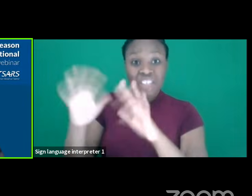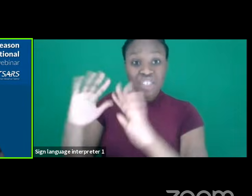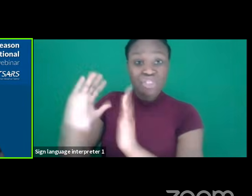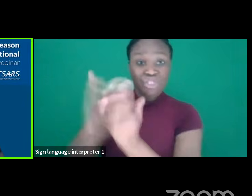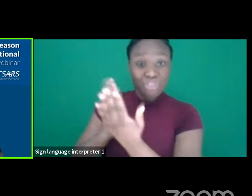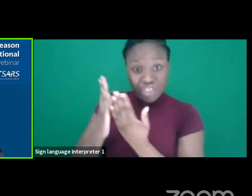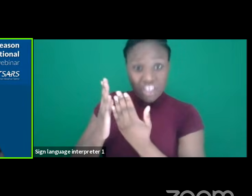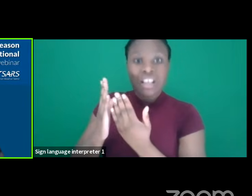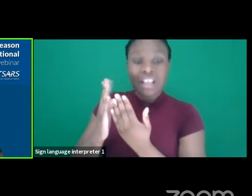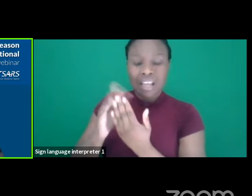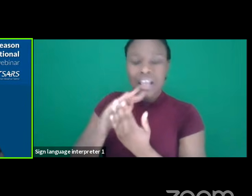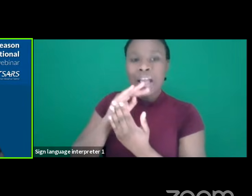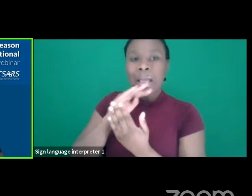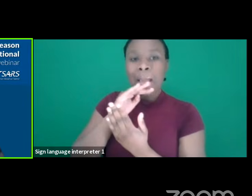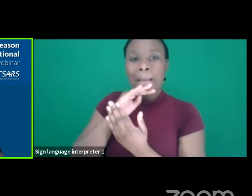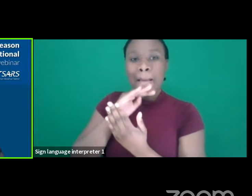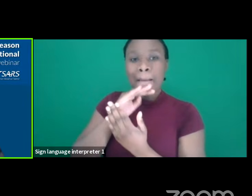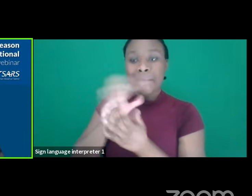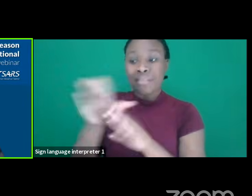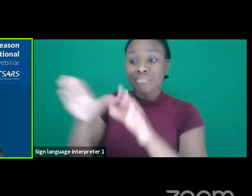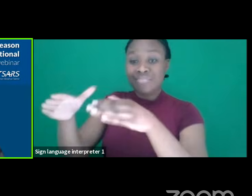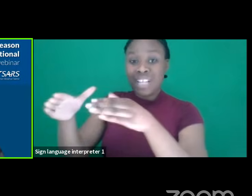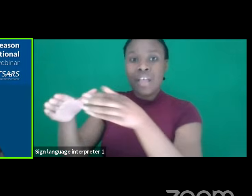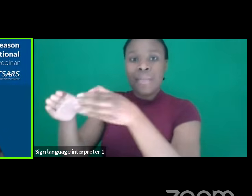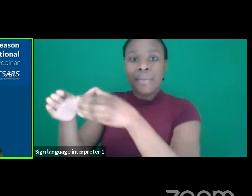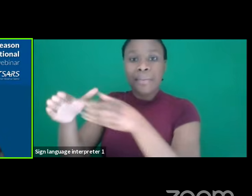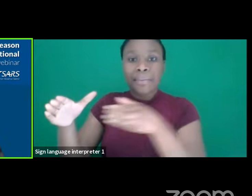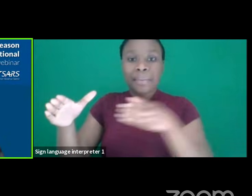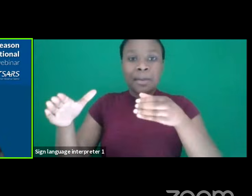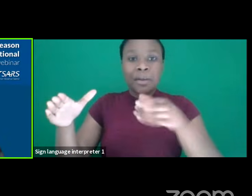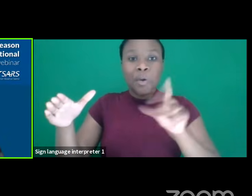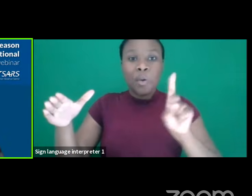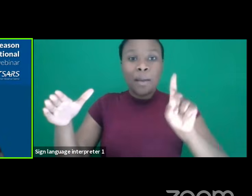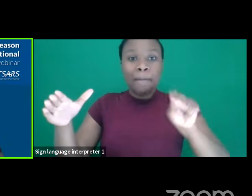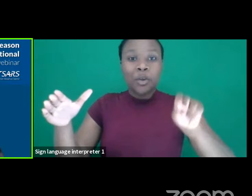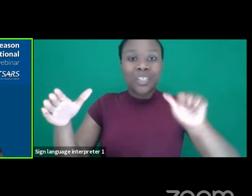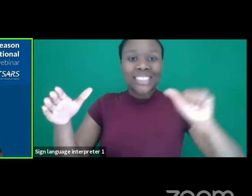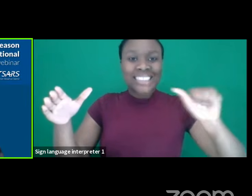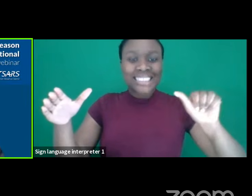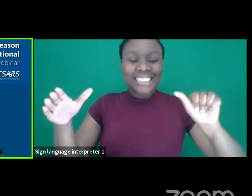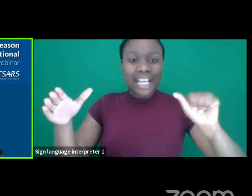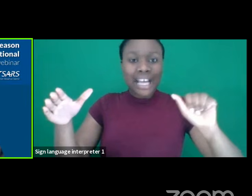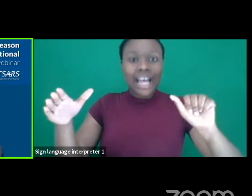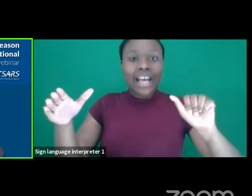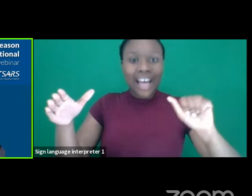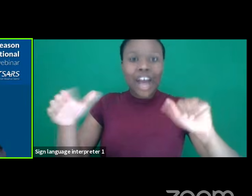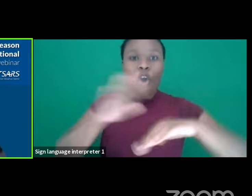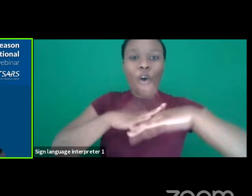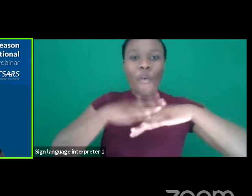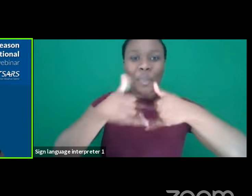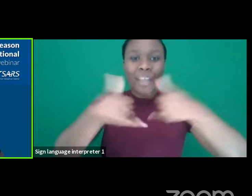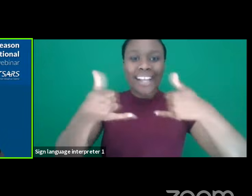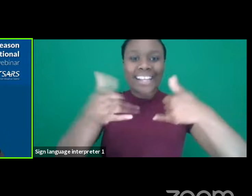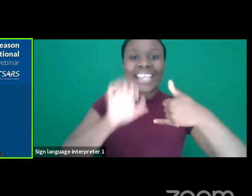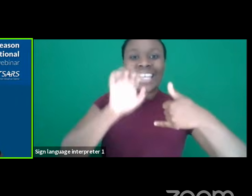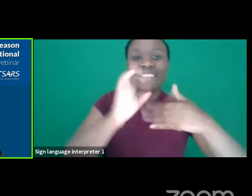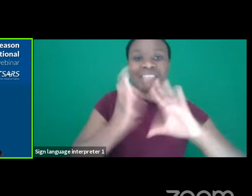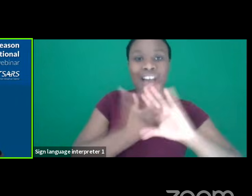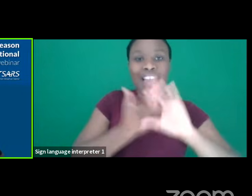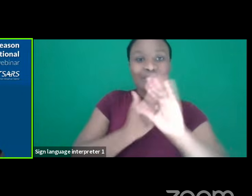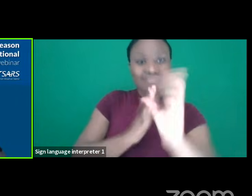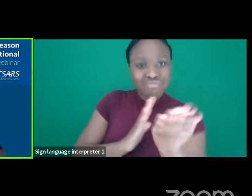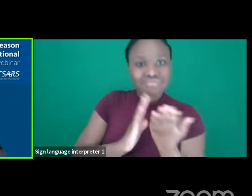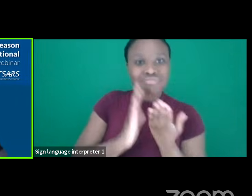is 72%, have actually submitted via e-filing. So clearly more and more taxpayers